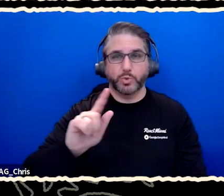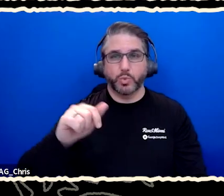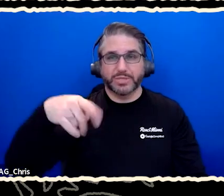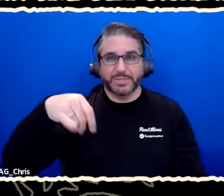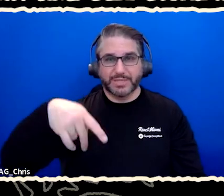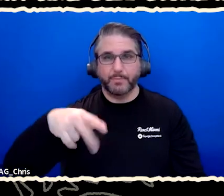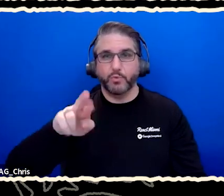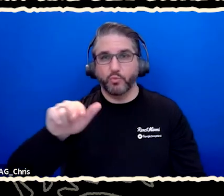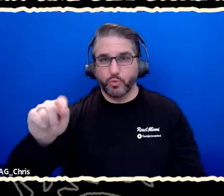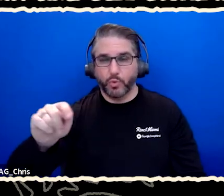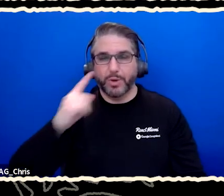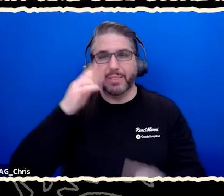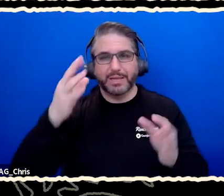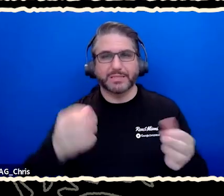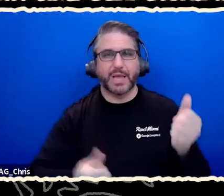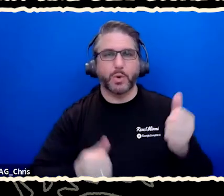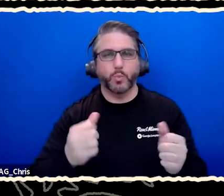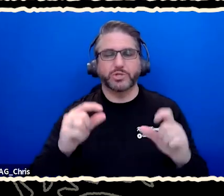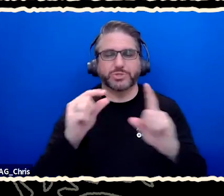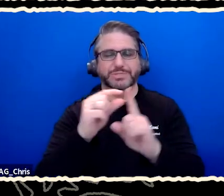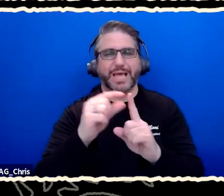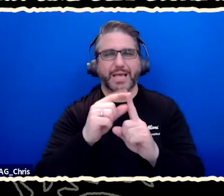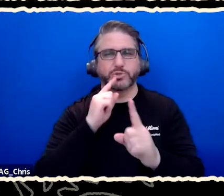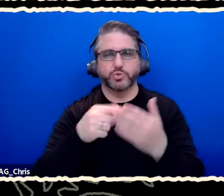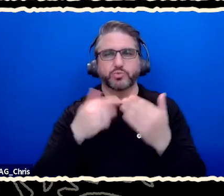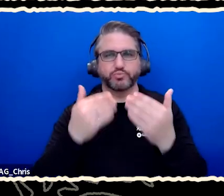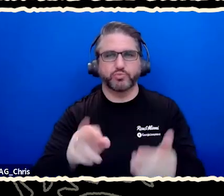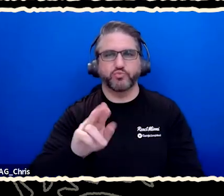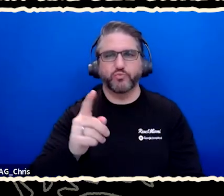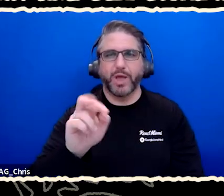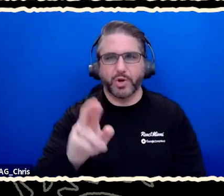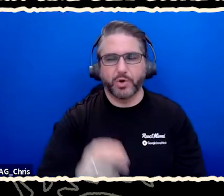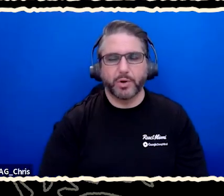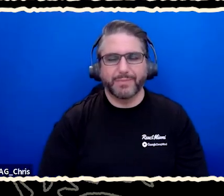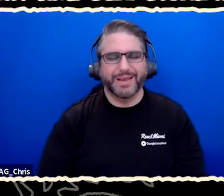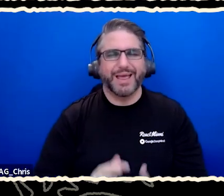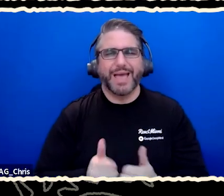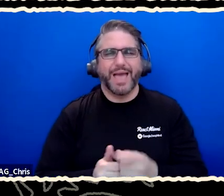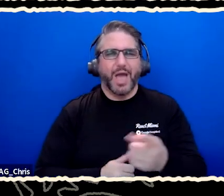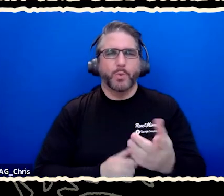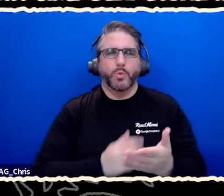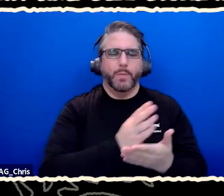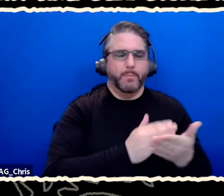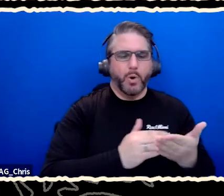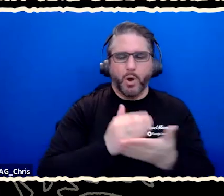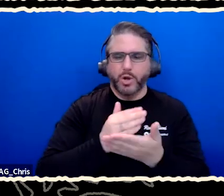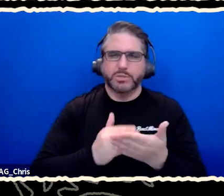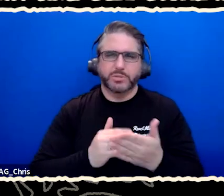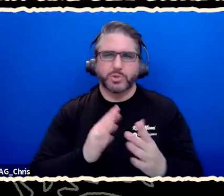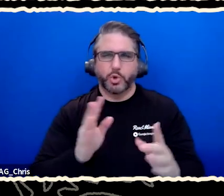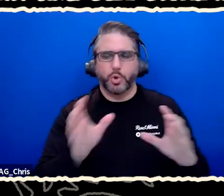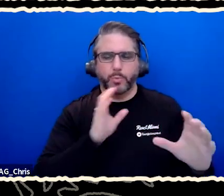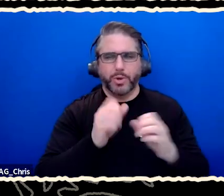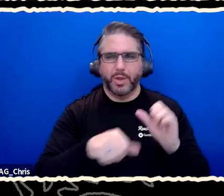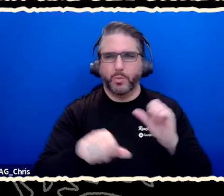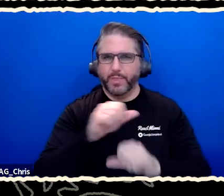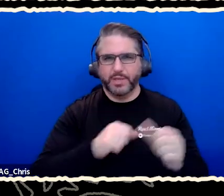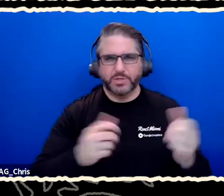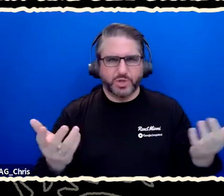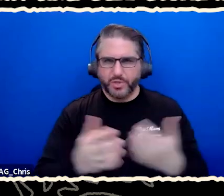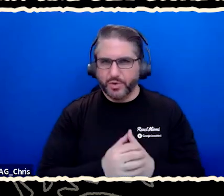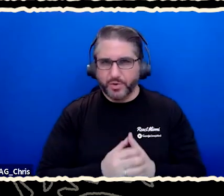what text to render. Okay, but then how do these parts communicate together?